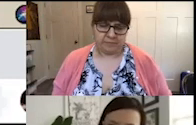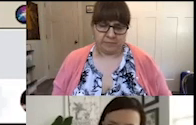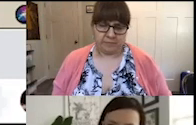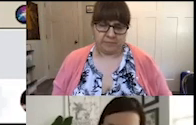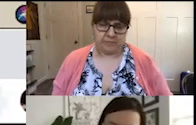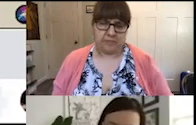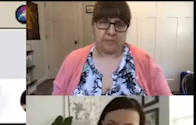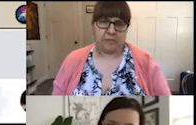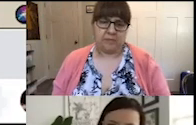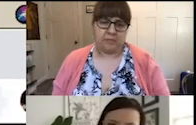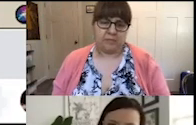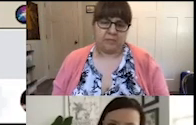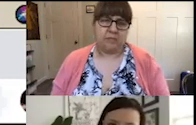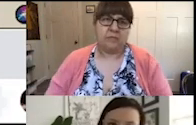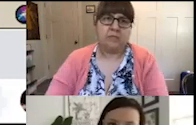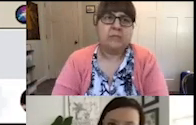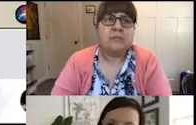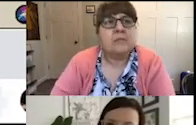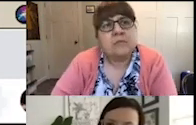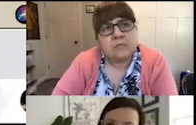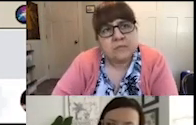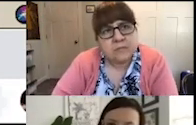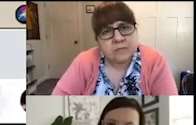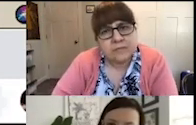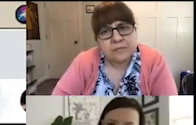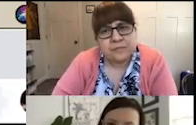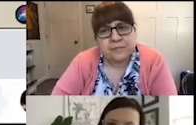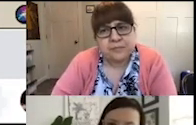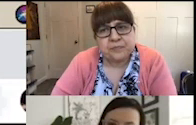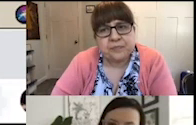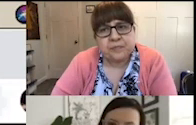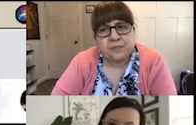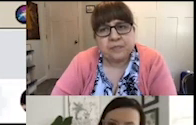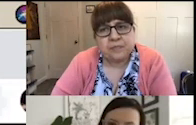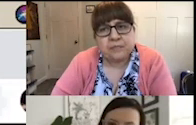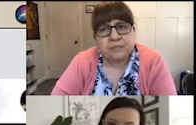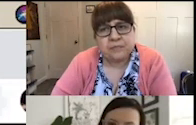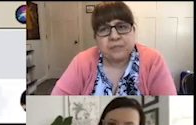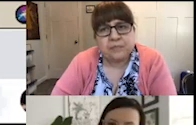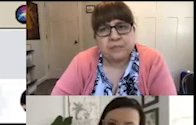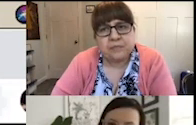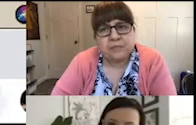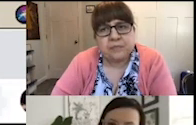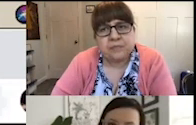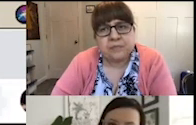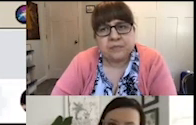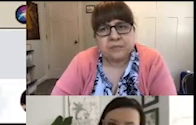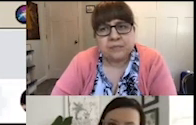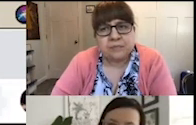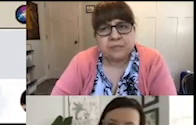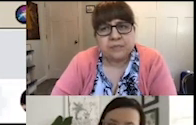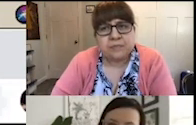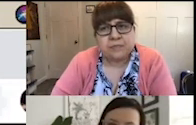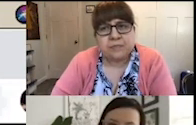recording an idea. And to provide greater examples, a lot of the work that I'll do, if you'll see within, you know, the website